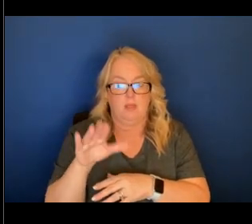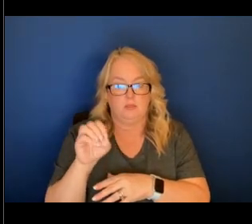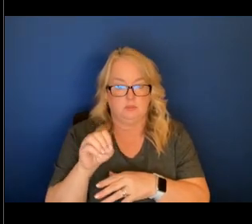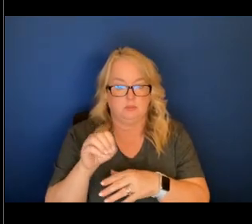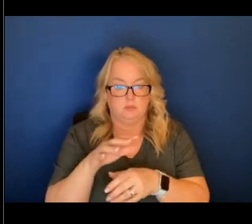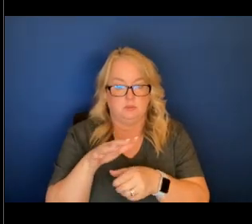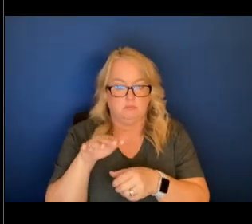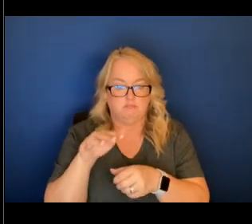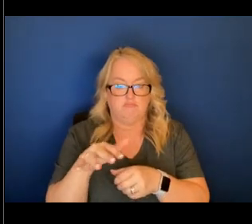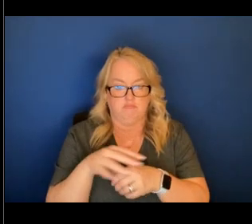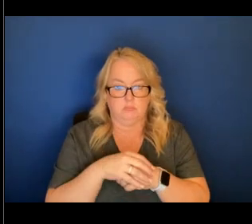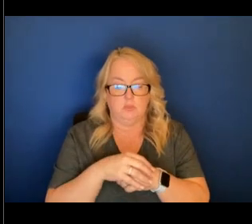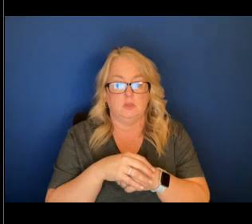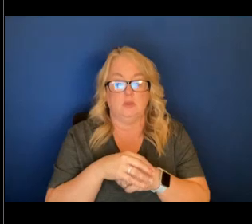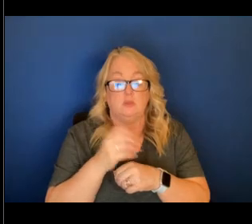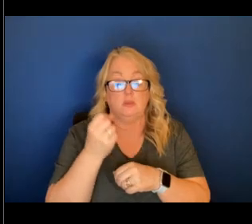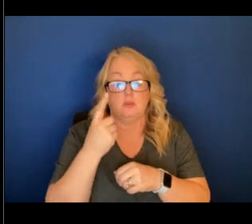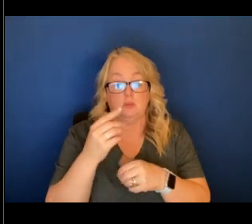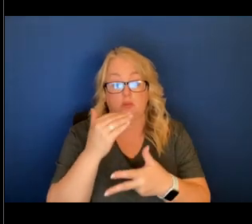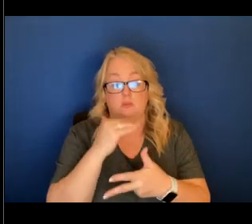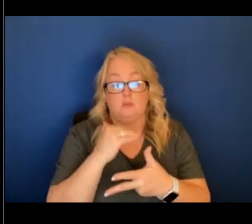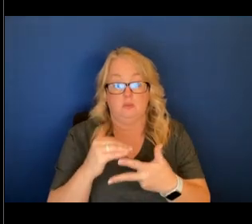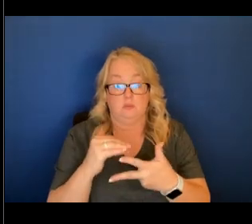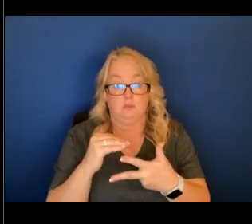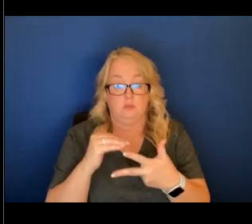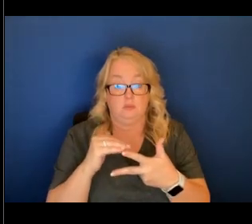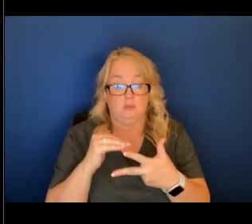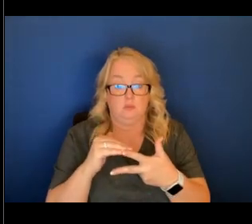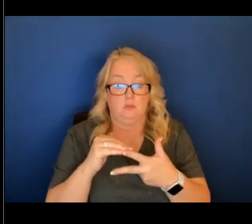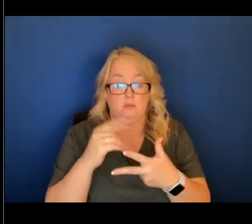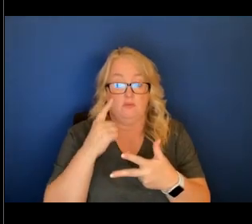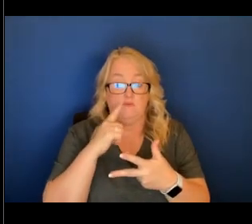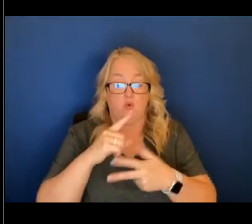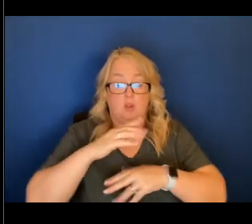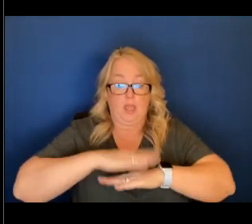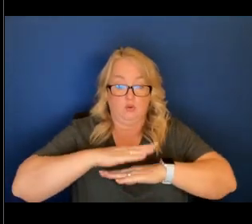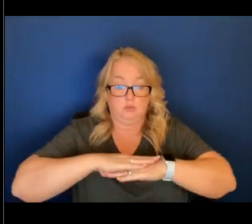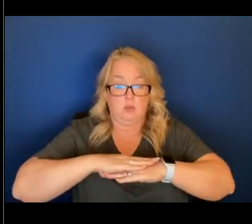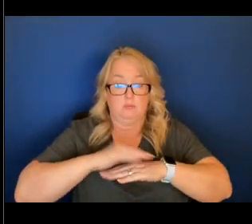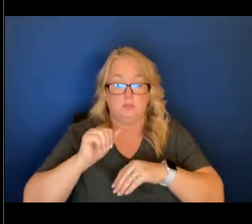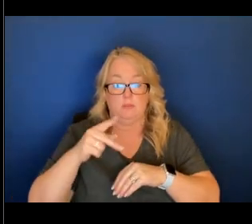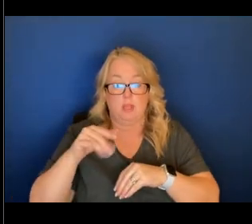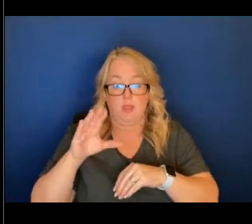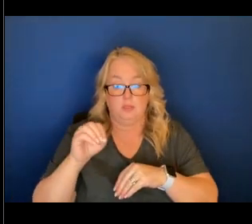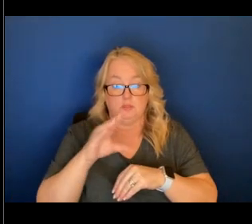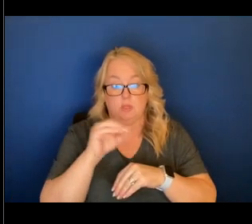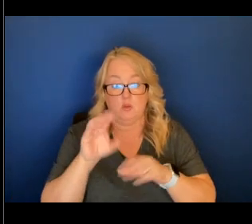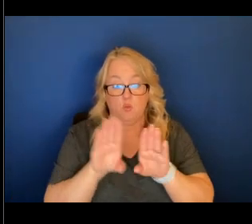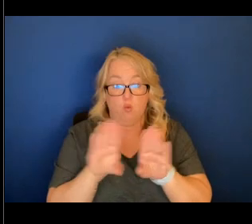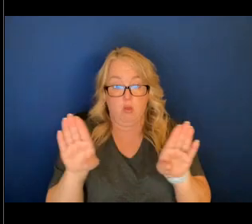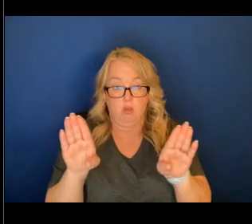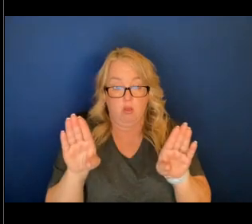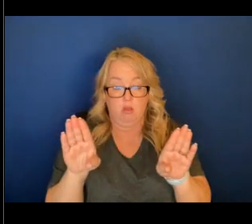The second is clearance between countertops, appliances, and walls.